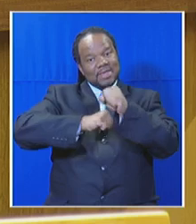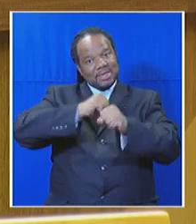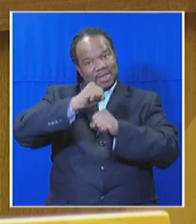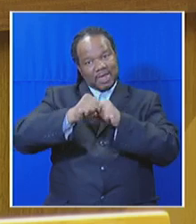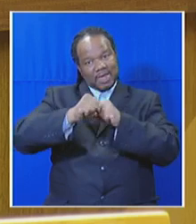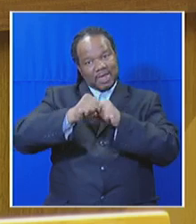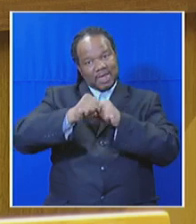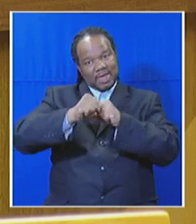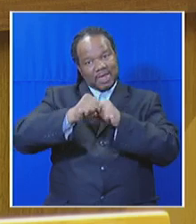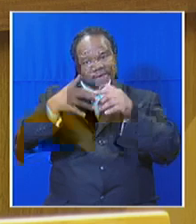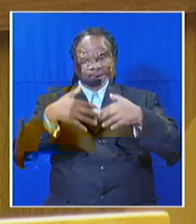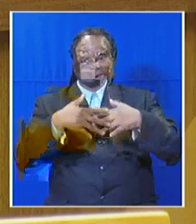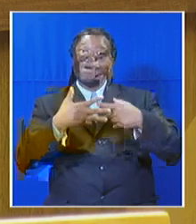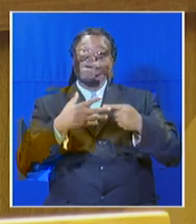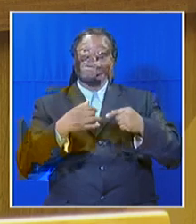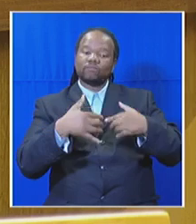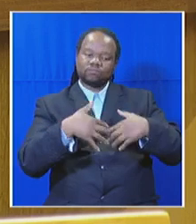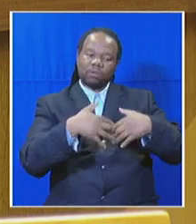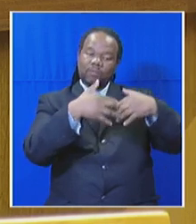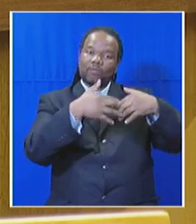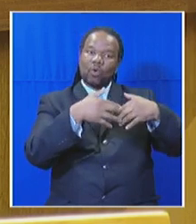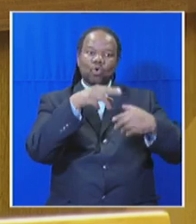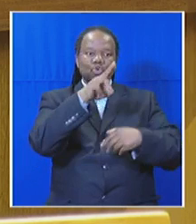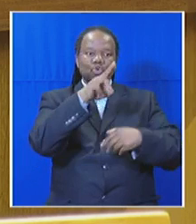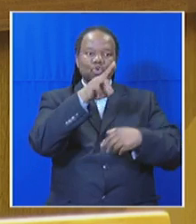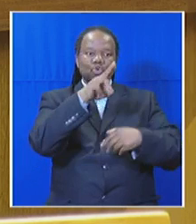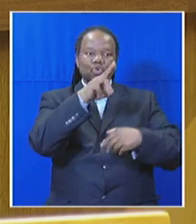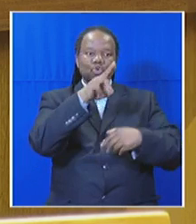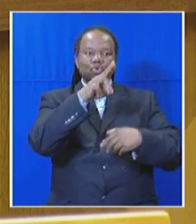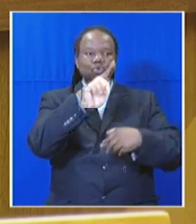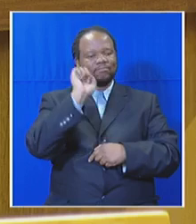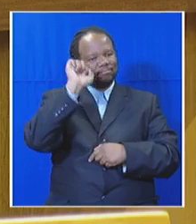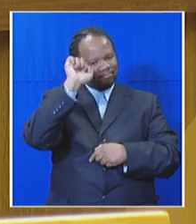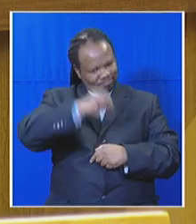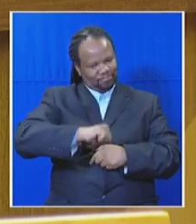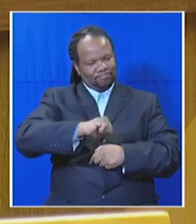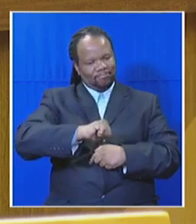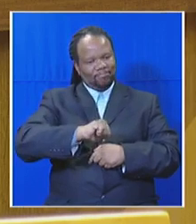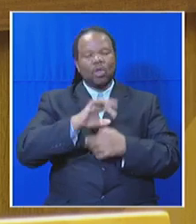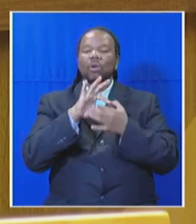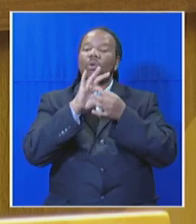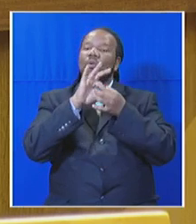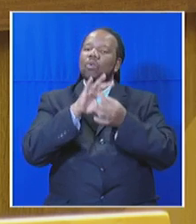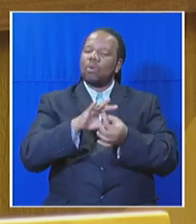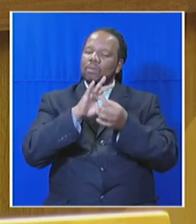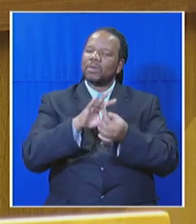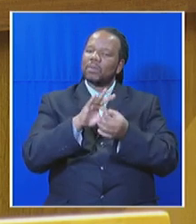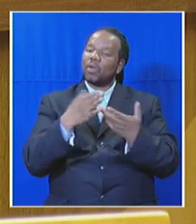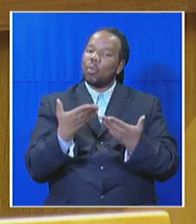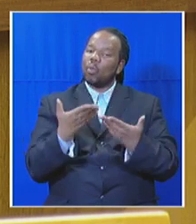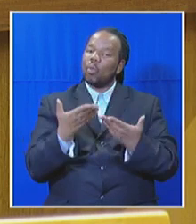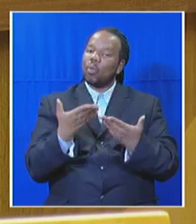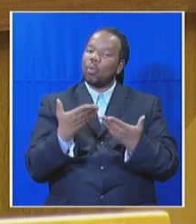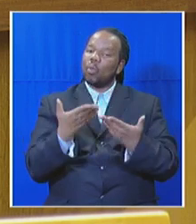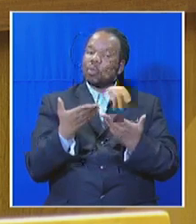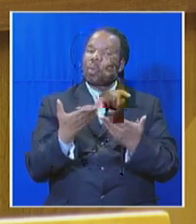the United Nations and reaffirmed commitment to the UN as a